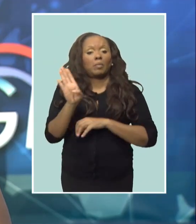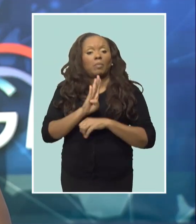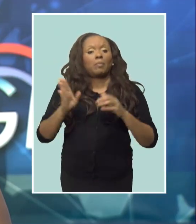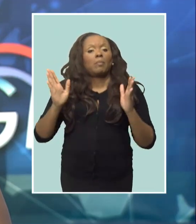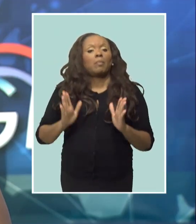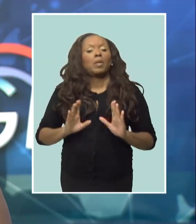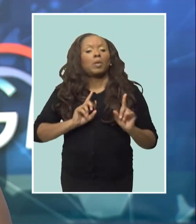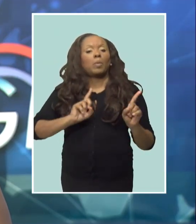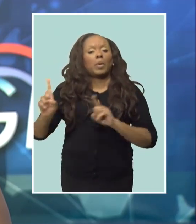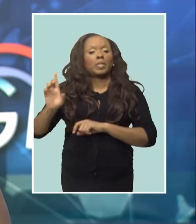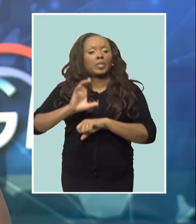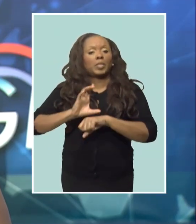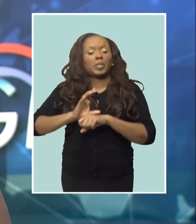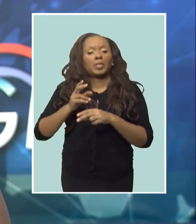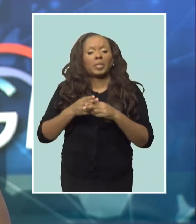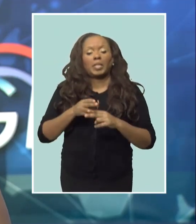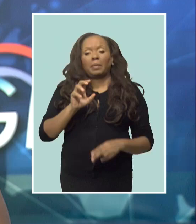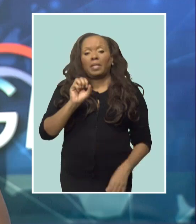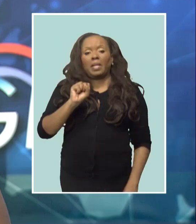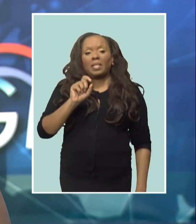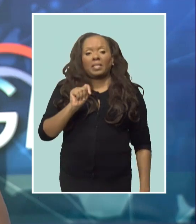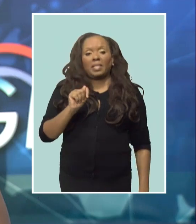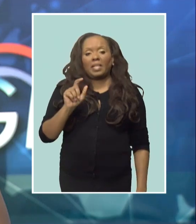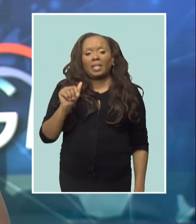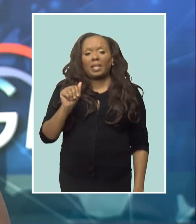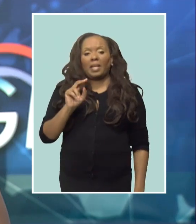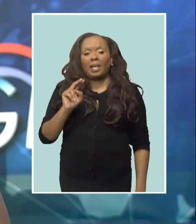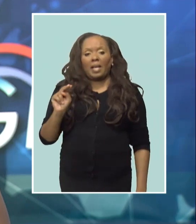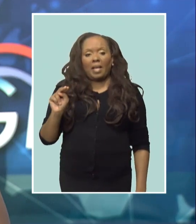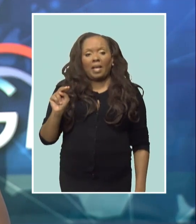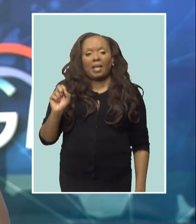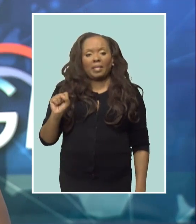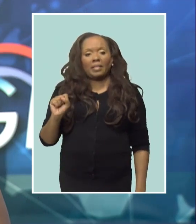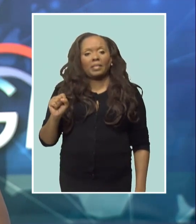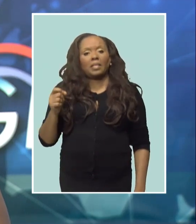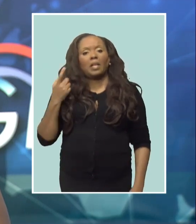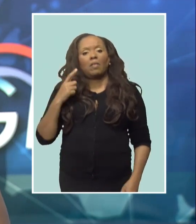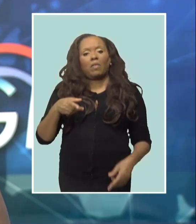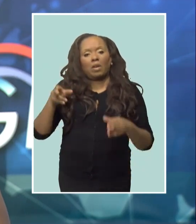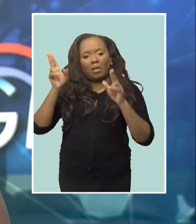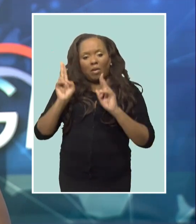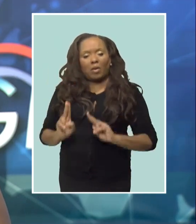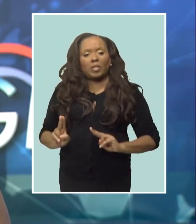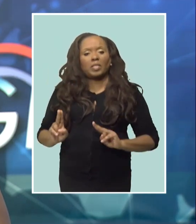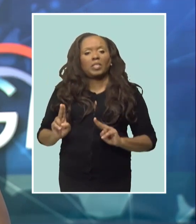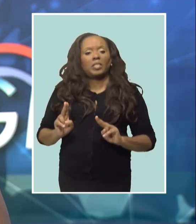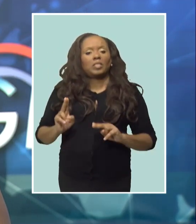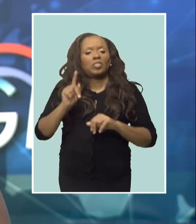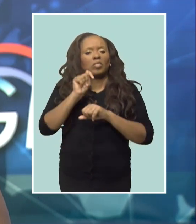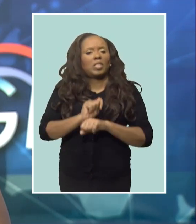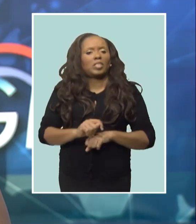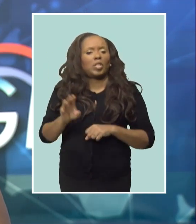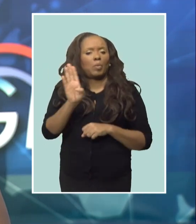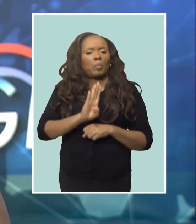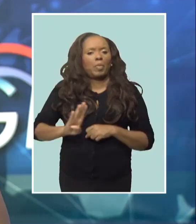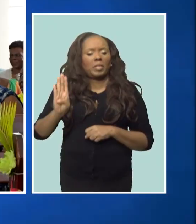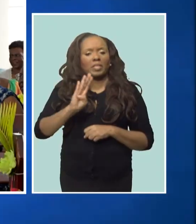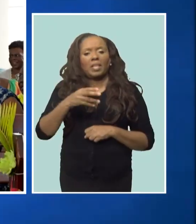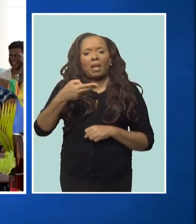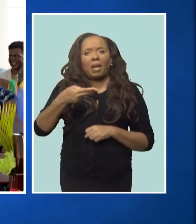of thanksgiving, paying homage to the traditional Bajan Harvest Festival. Rachel Agard has that story.